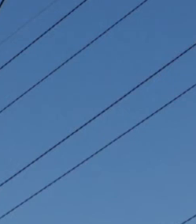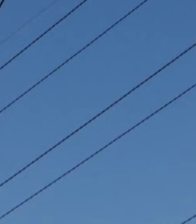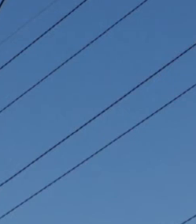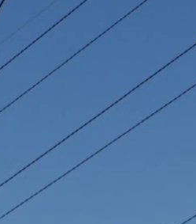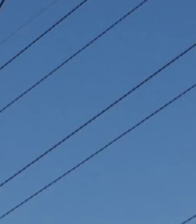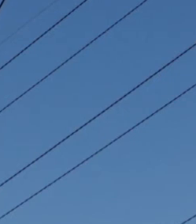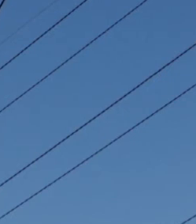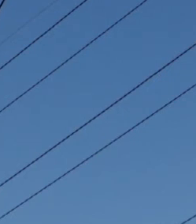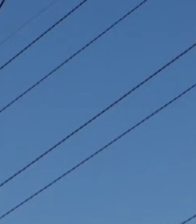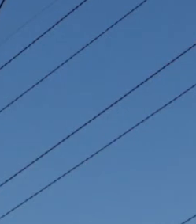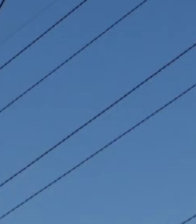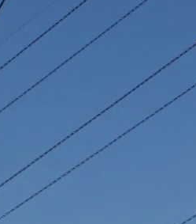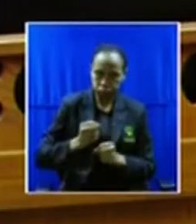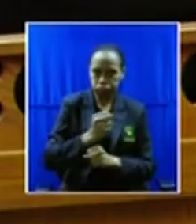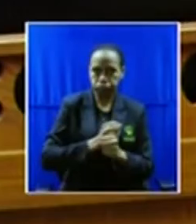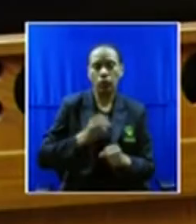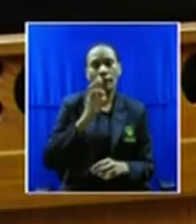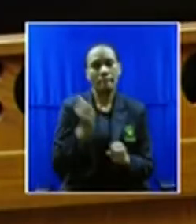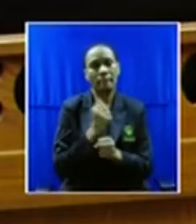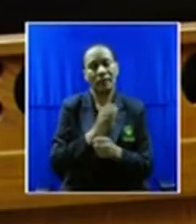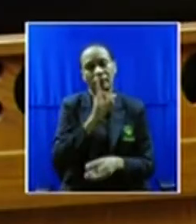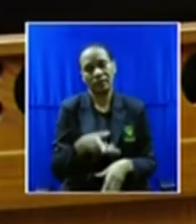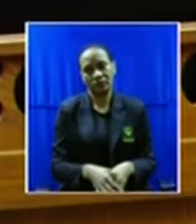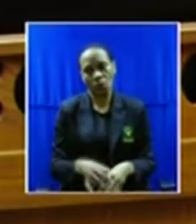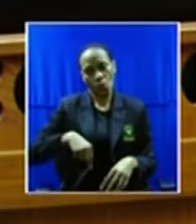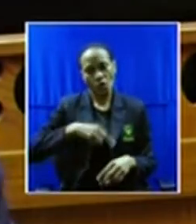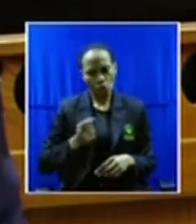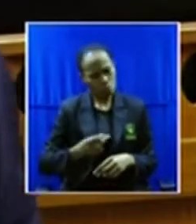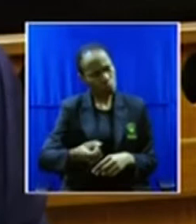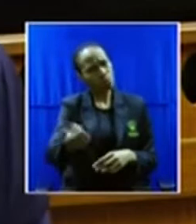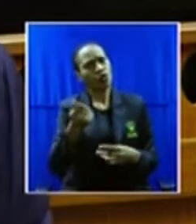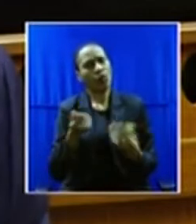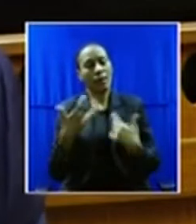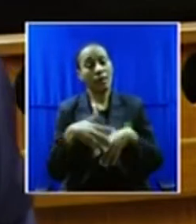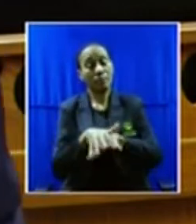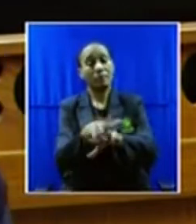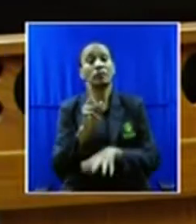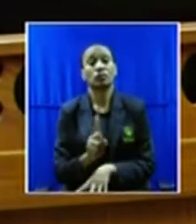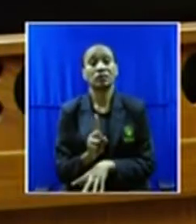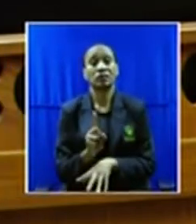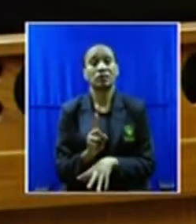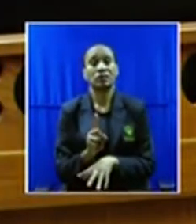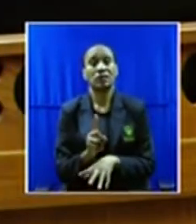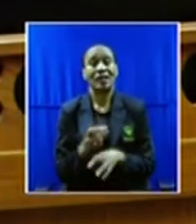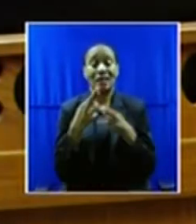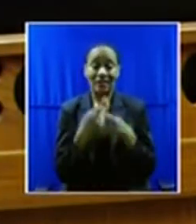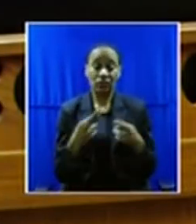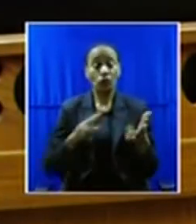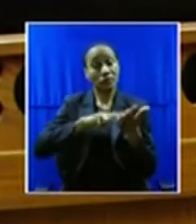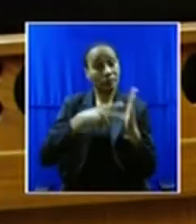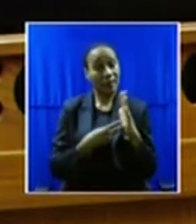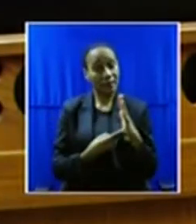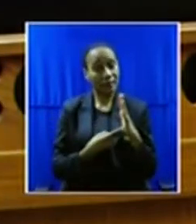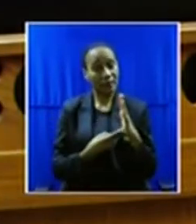Kragvoorsiening wordt ook geprioritiseerd. We are accelerating the implementation of the integrated resource plan